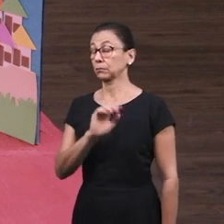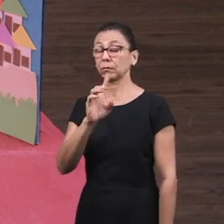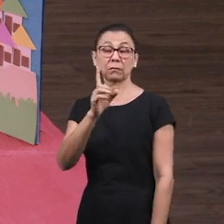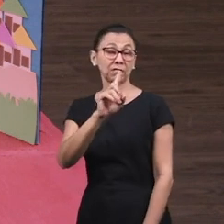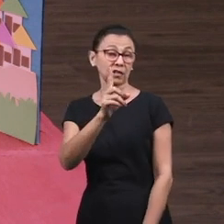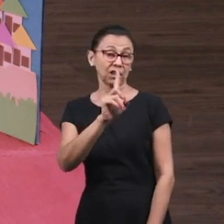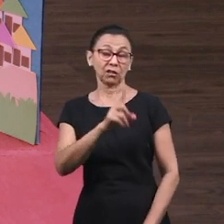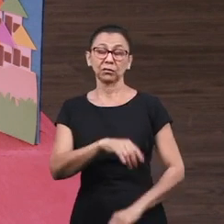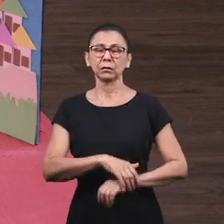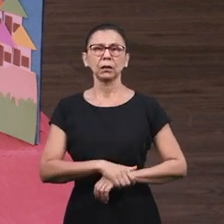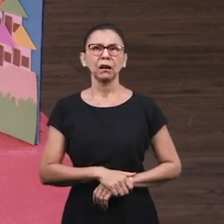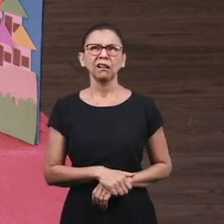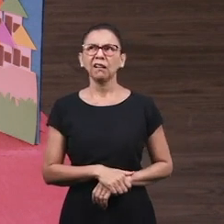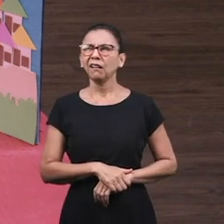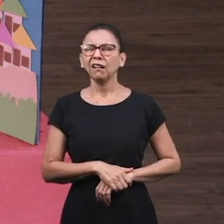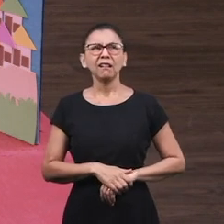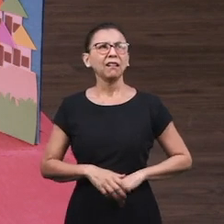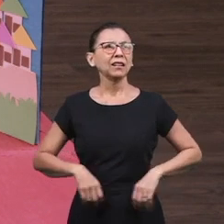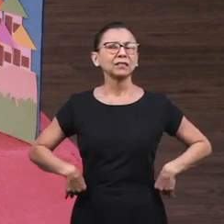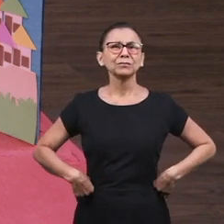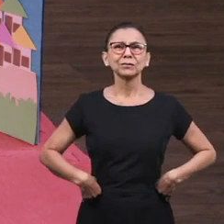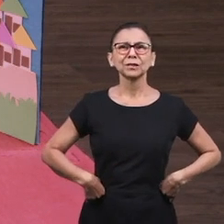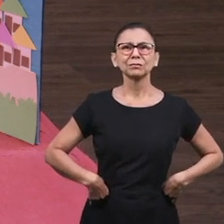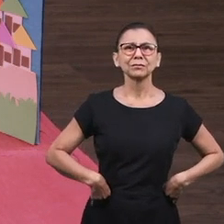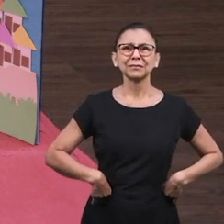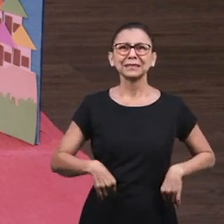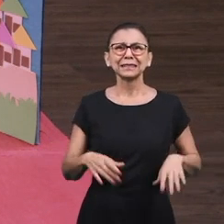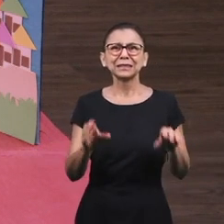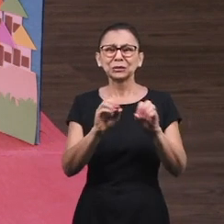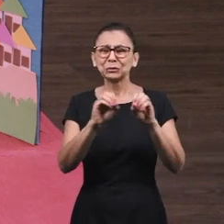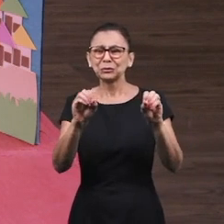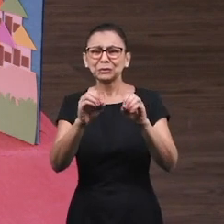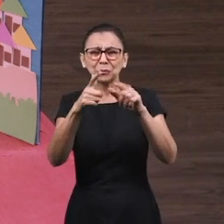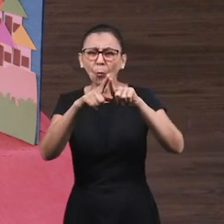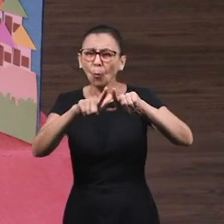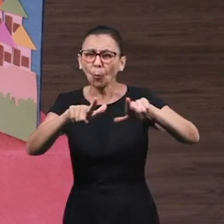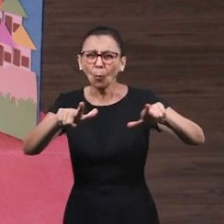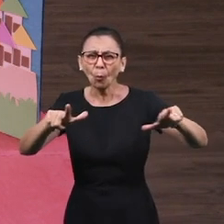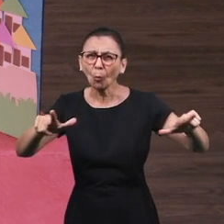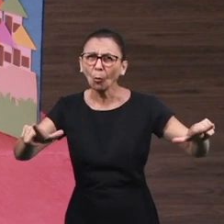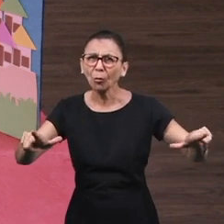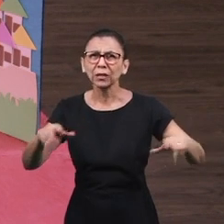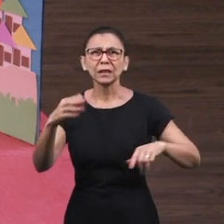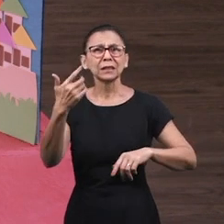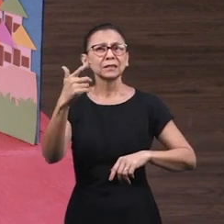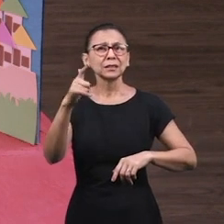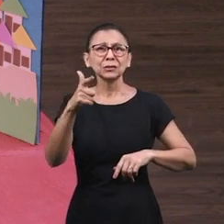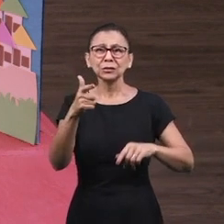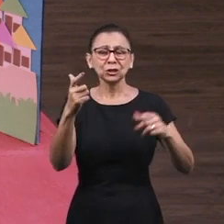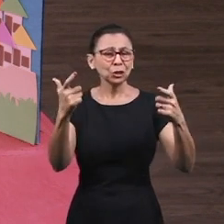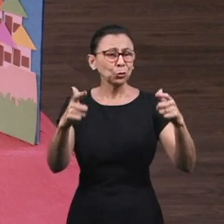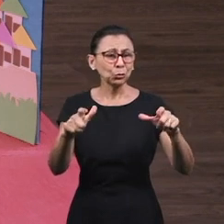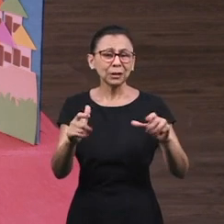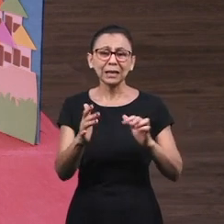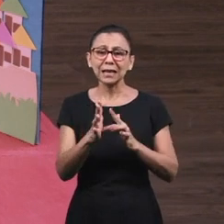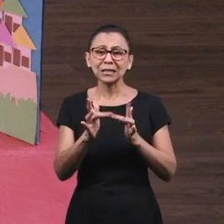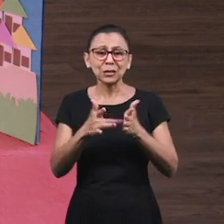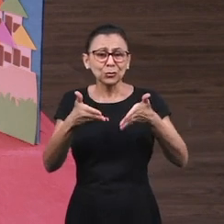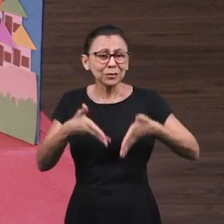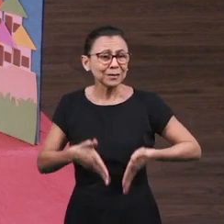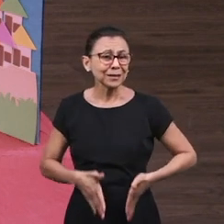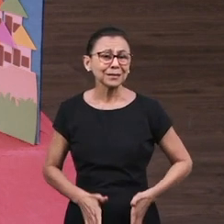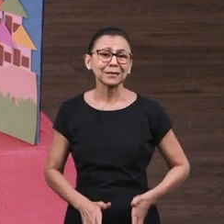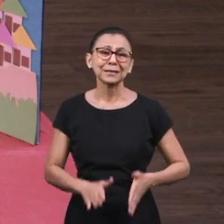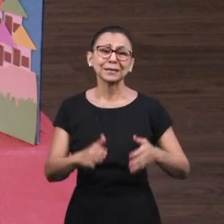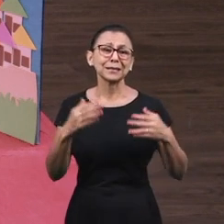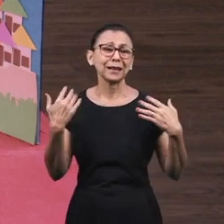throughout the entire city. No one had room for Jesus to be born. Everyone was busy, was full, and no